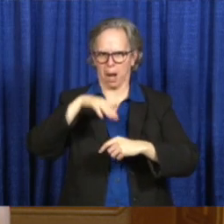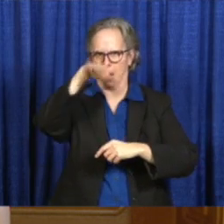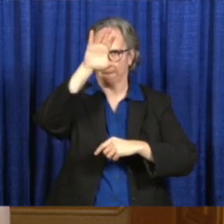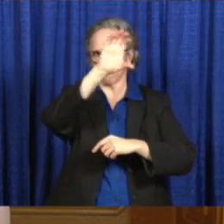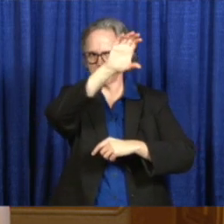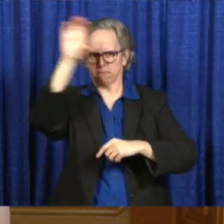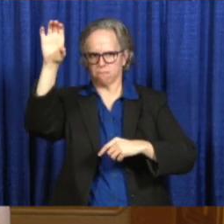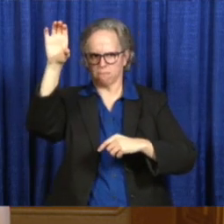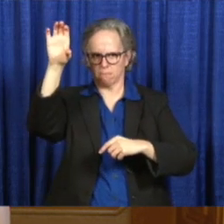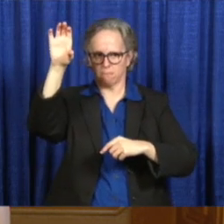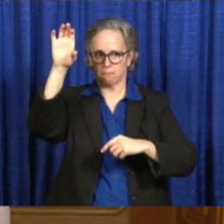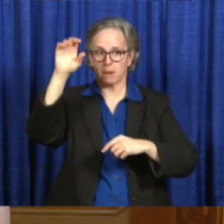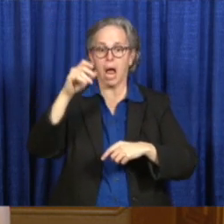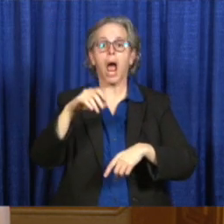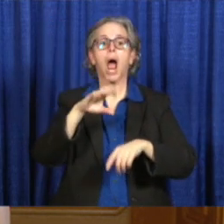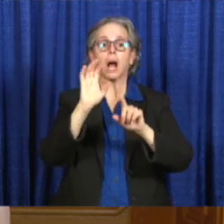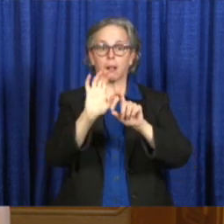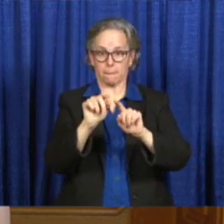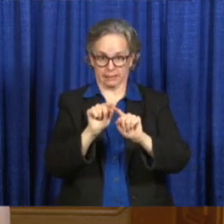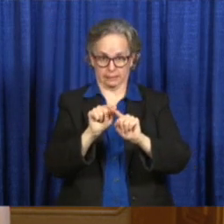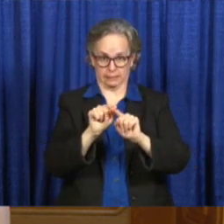Columbus,